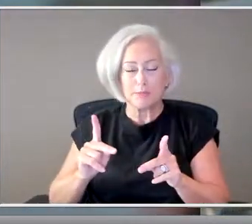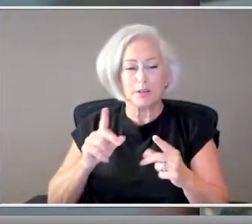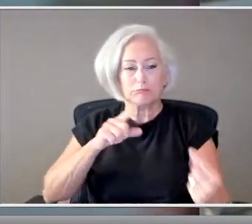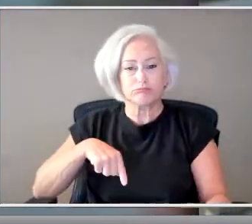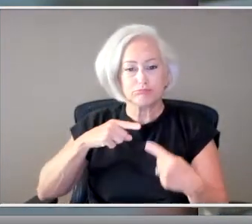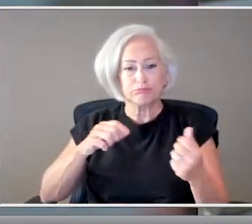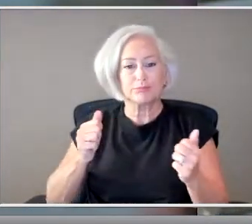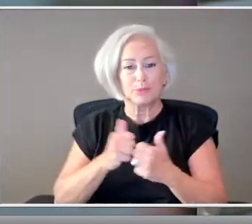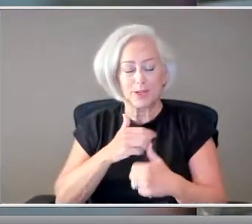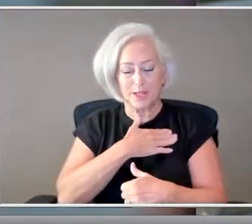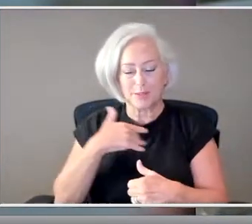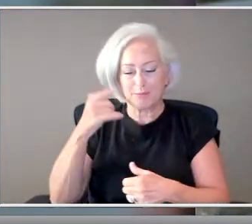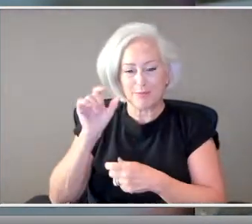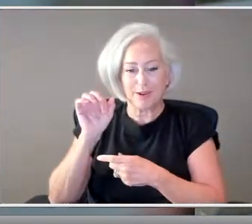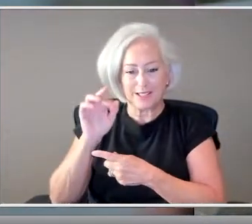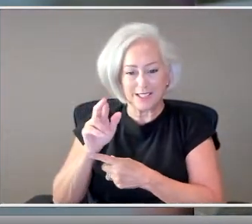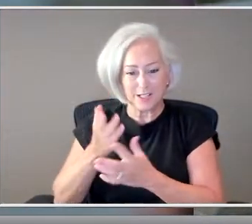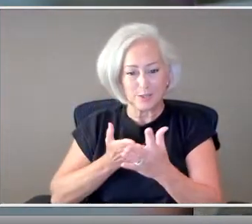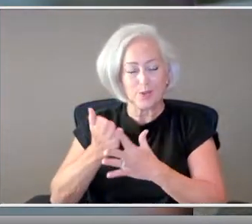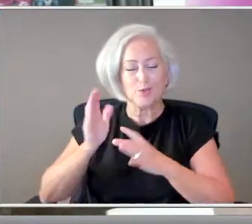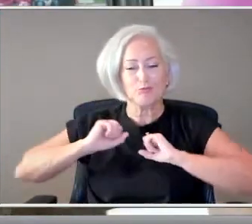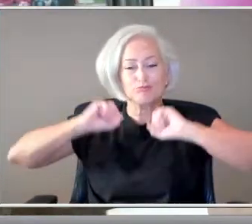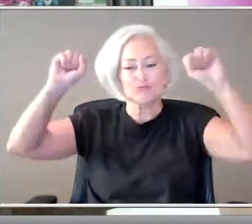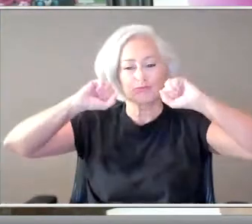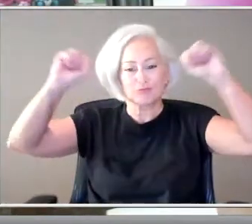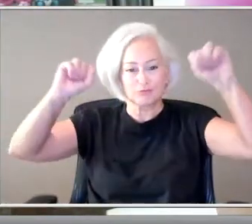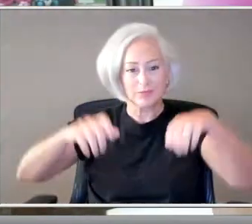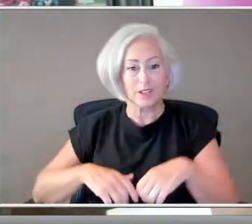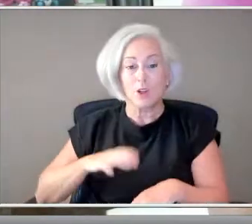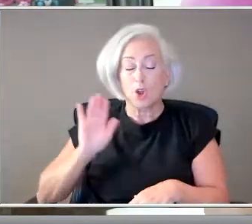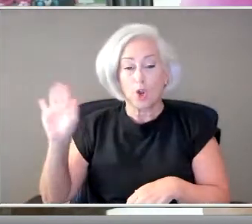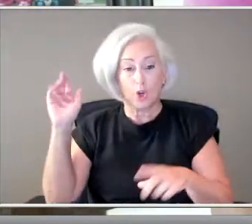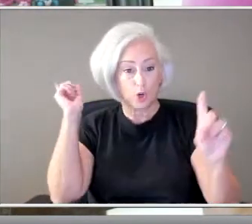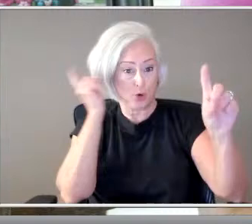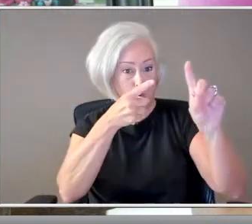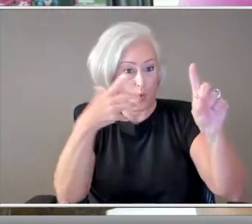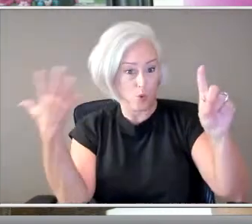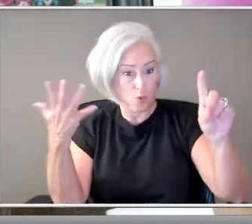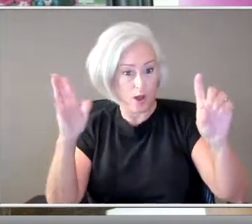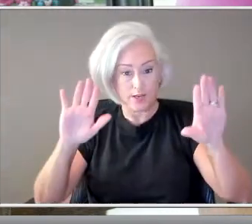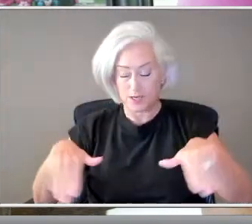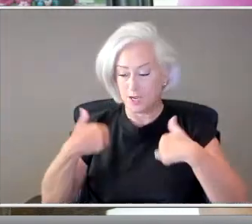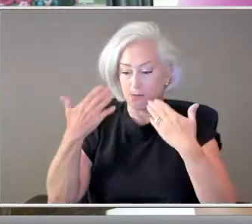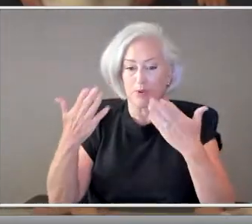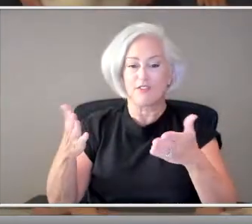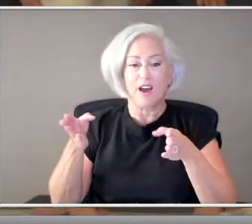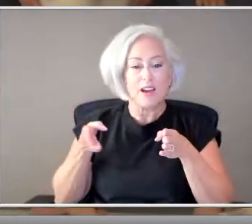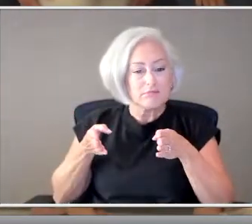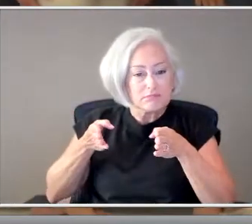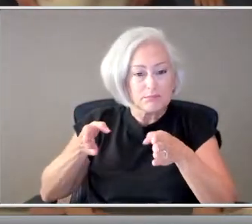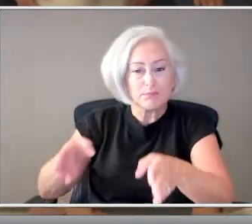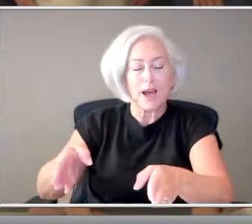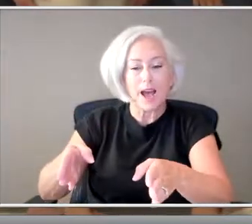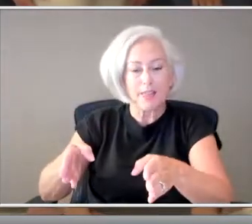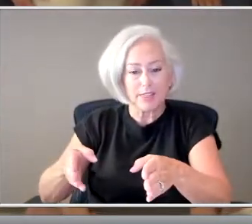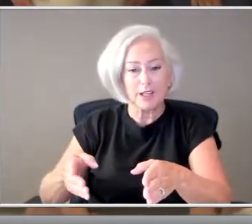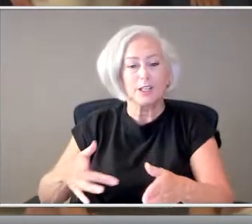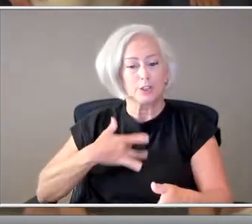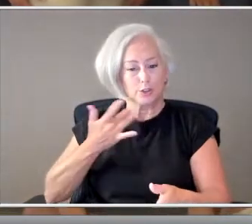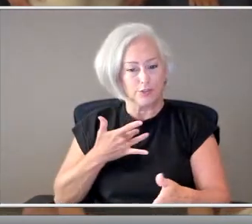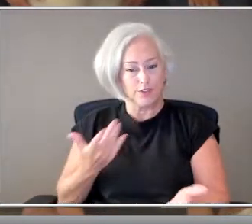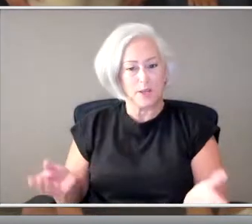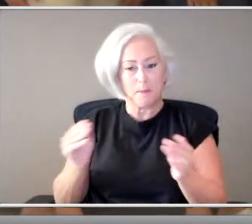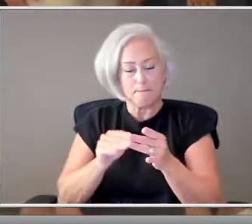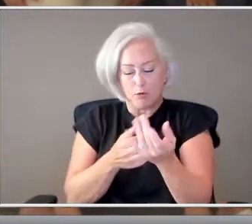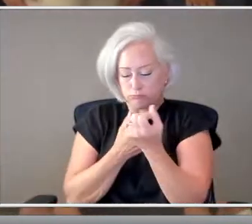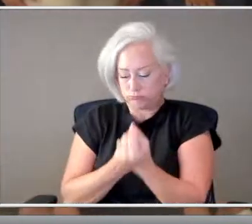My ultimate goal is to be able to provide them with a path for them to feel more confident about